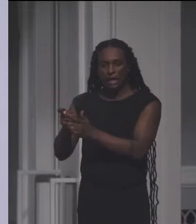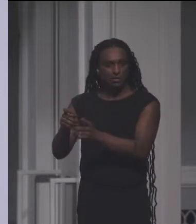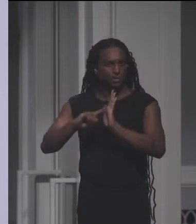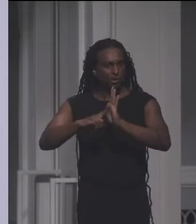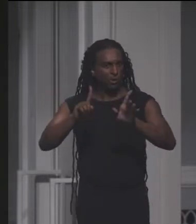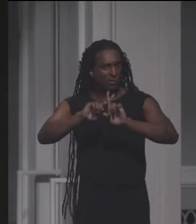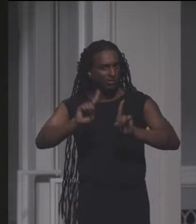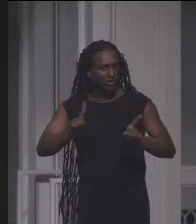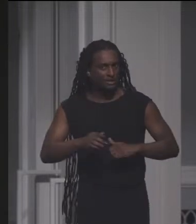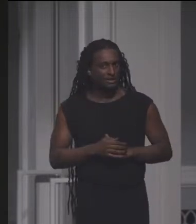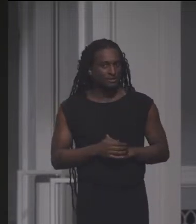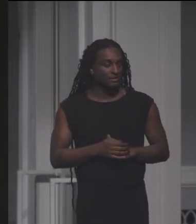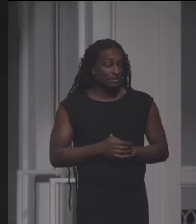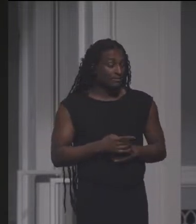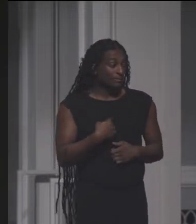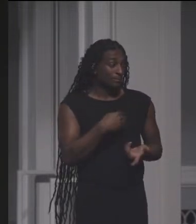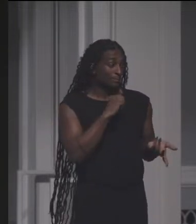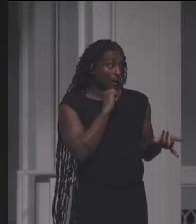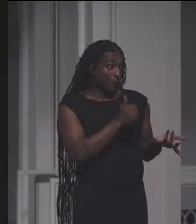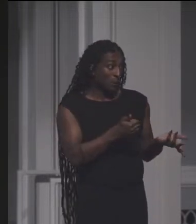I don't really. I mean,